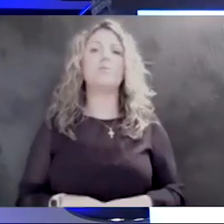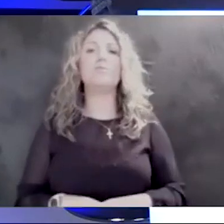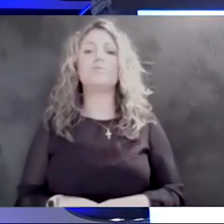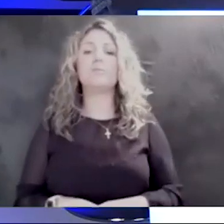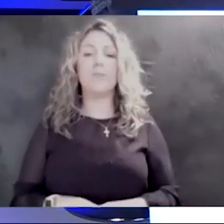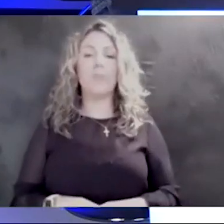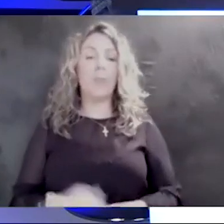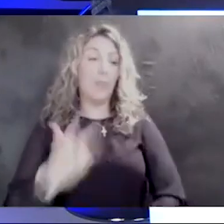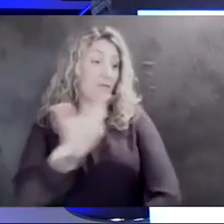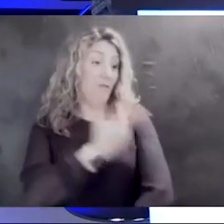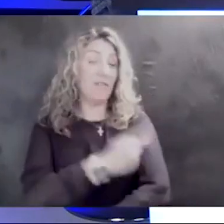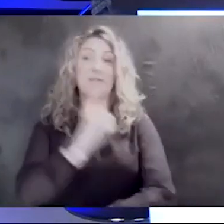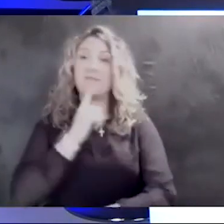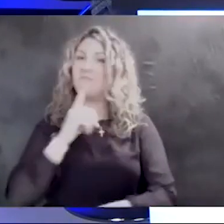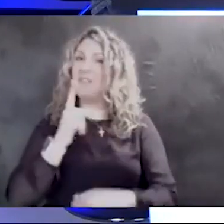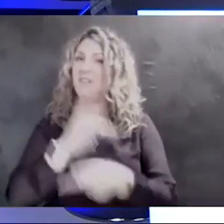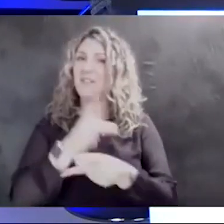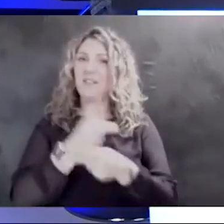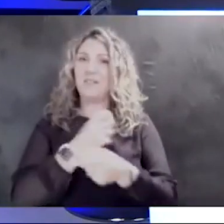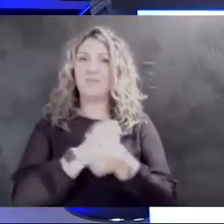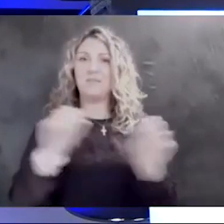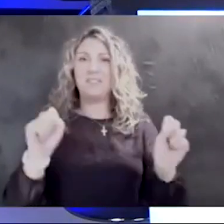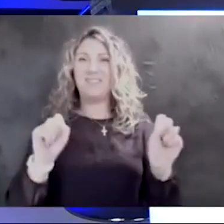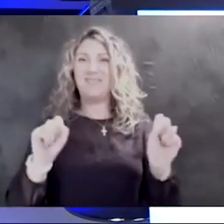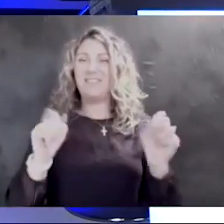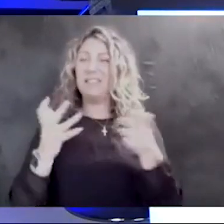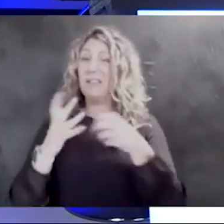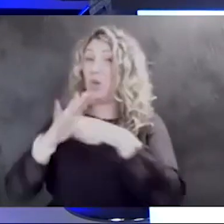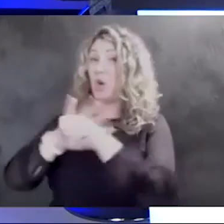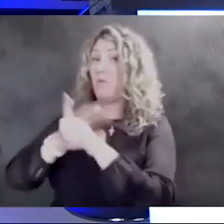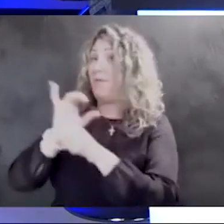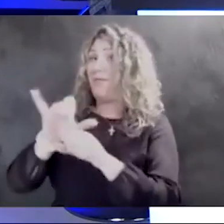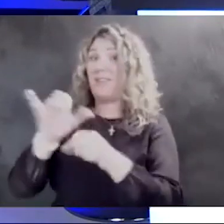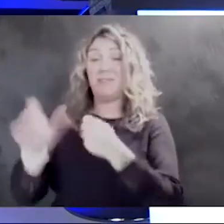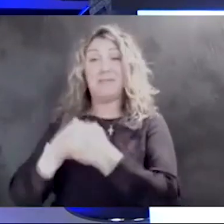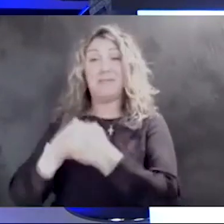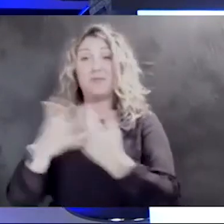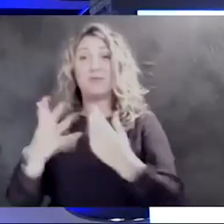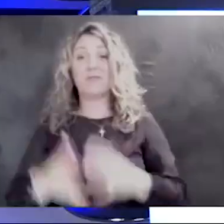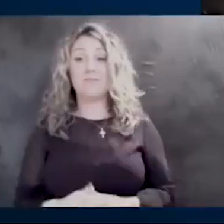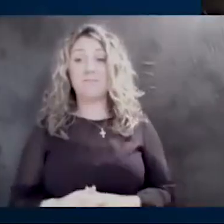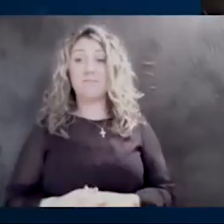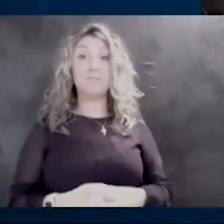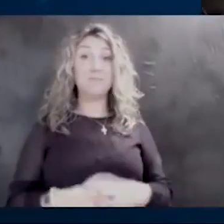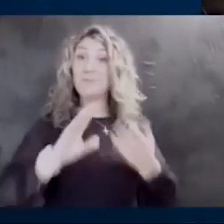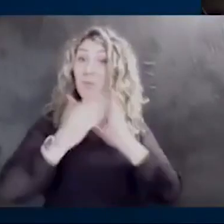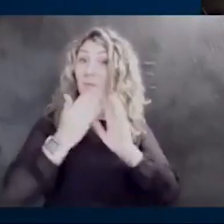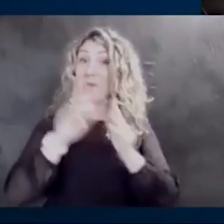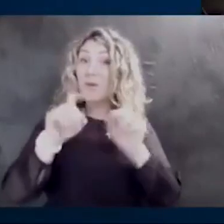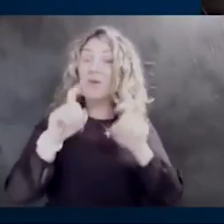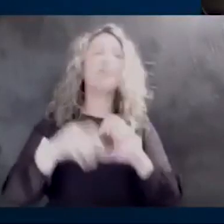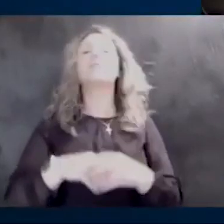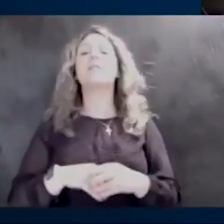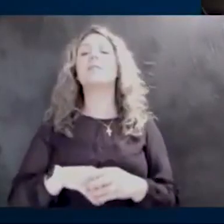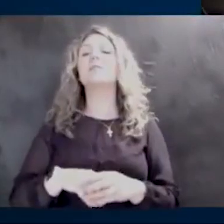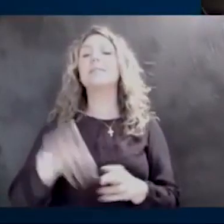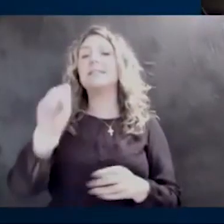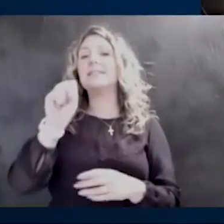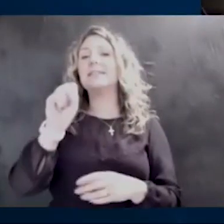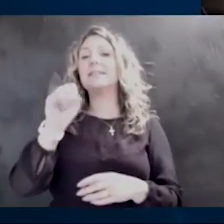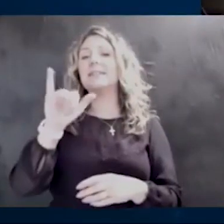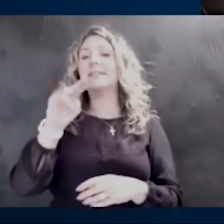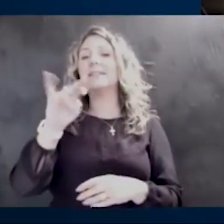safe. COVID, well, that's just a danger. Community questions? Please. All right. Sydney wants to know